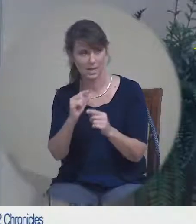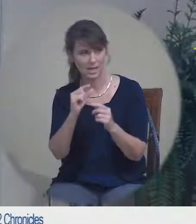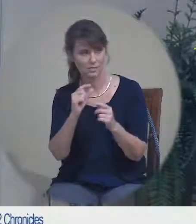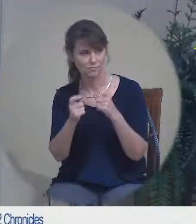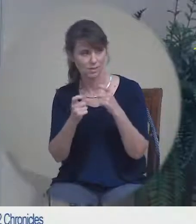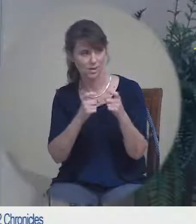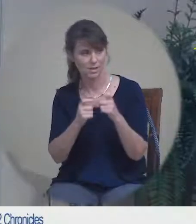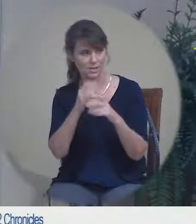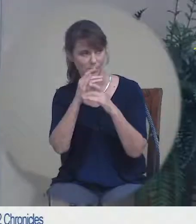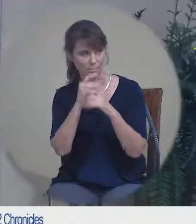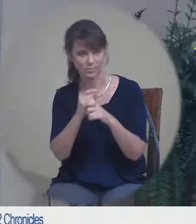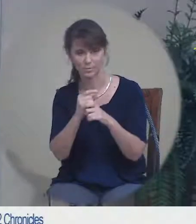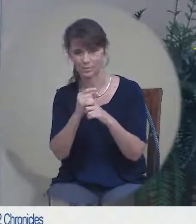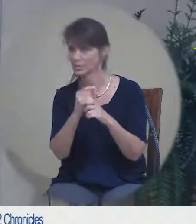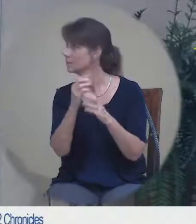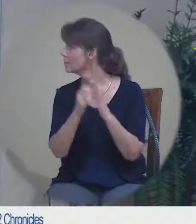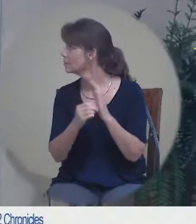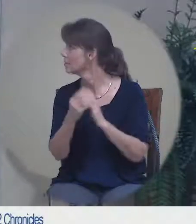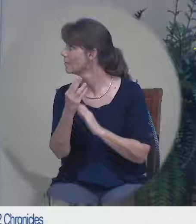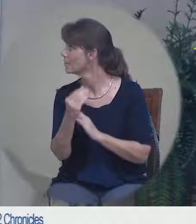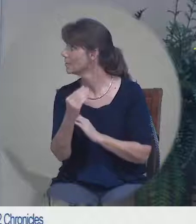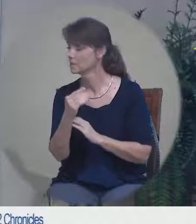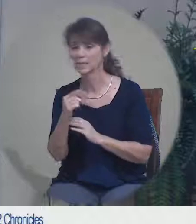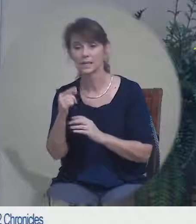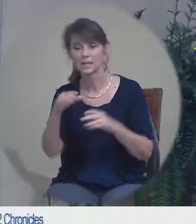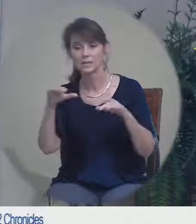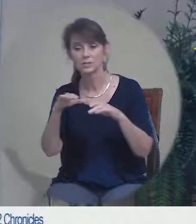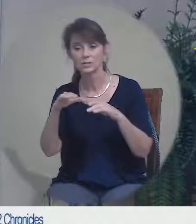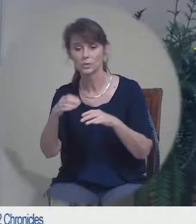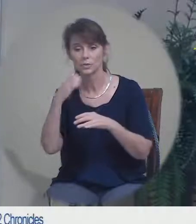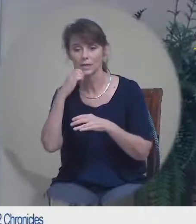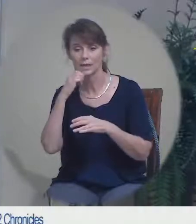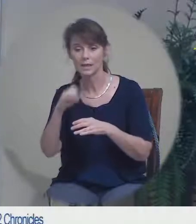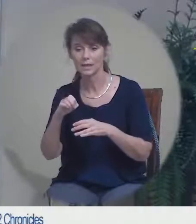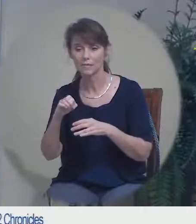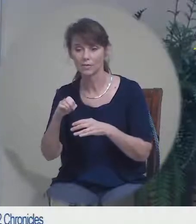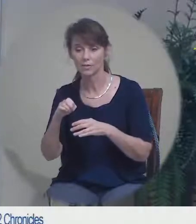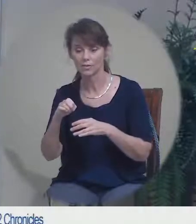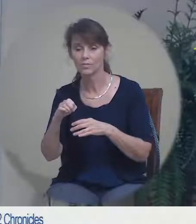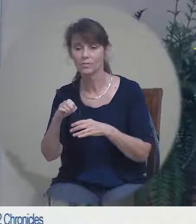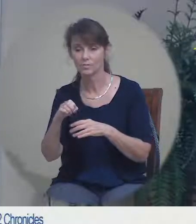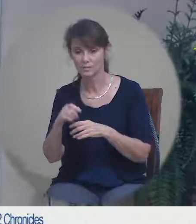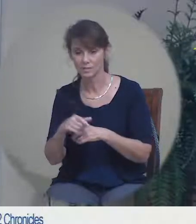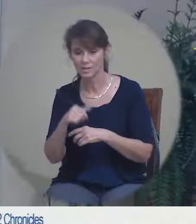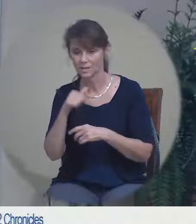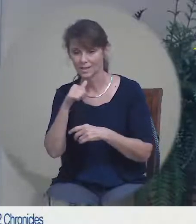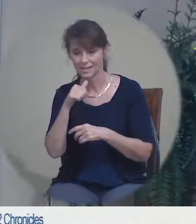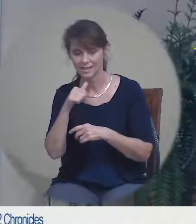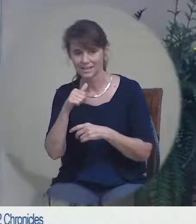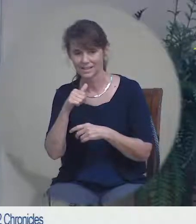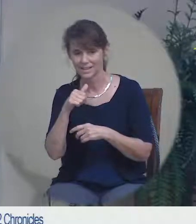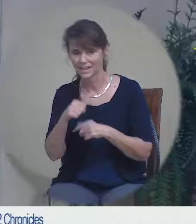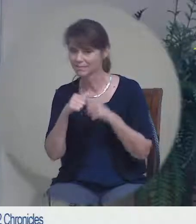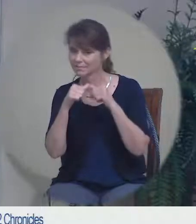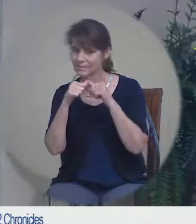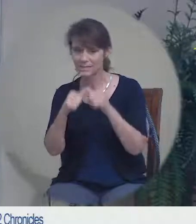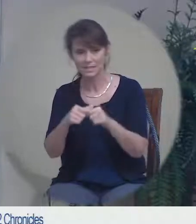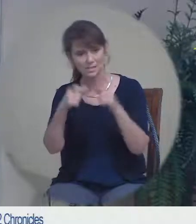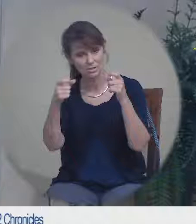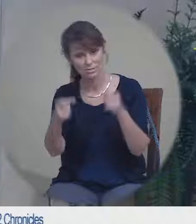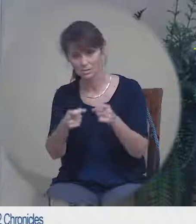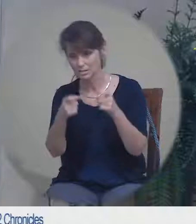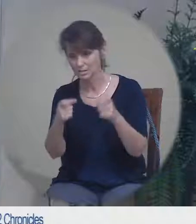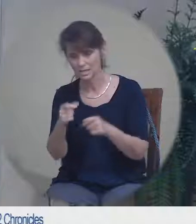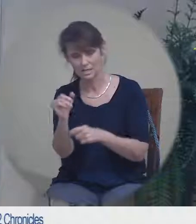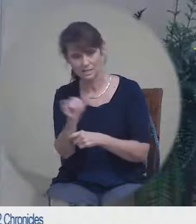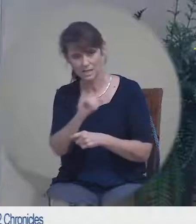There in the text, it simply says this: he did evil in the sight of the Lord. He did not depart from all the sins of Jeroboam the son of Nebat, which he